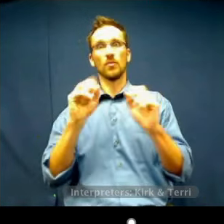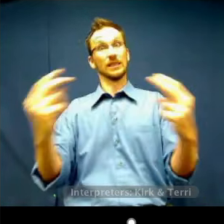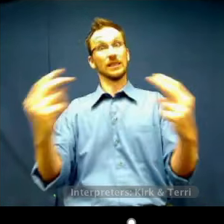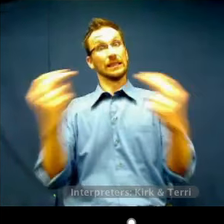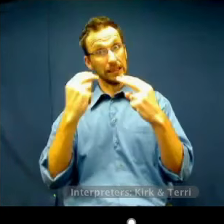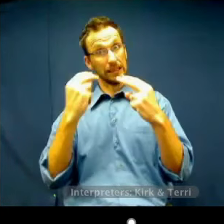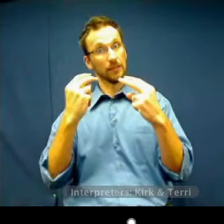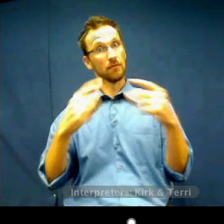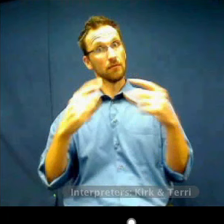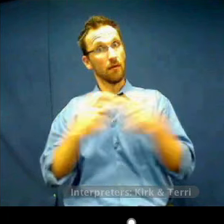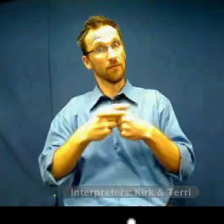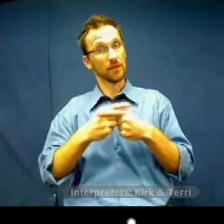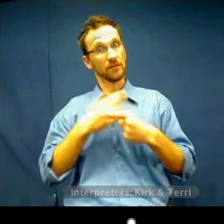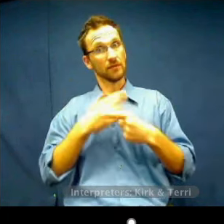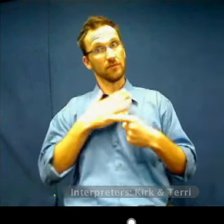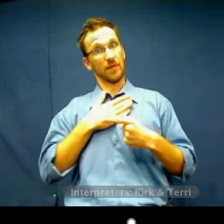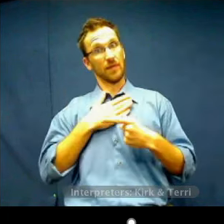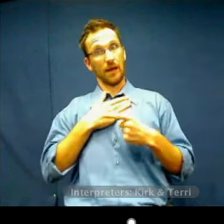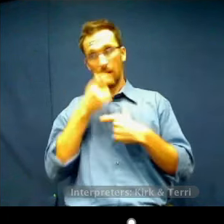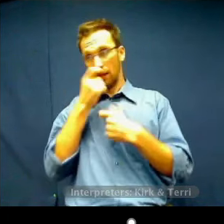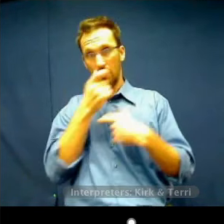keep separate.